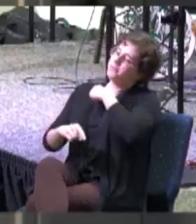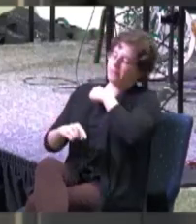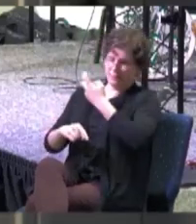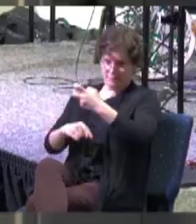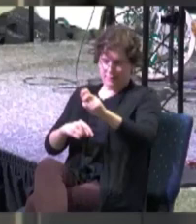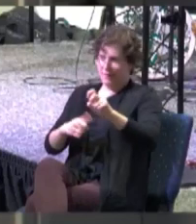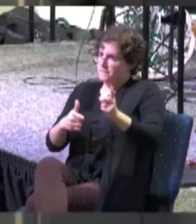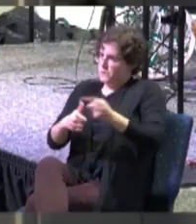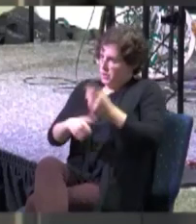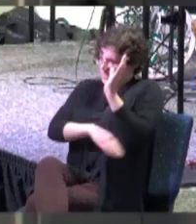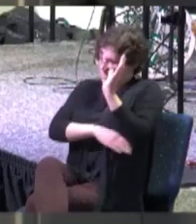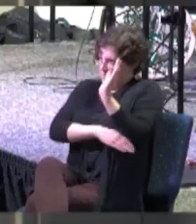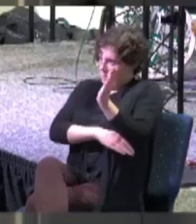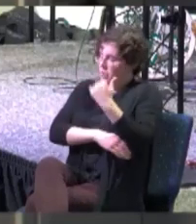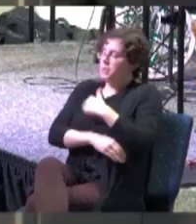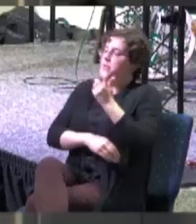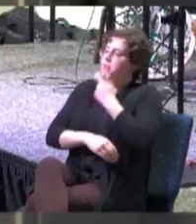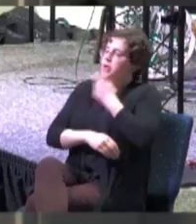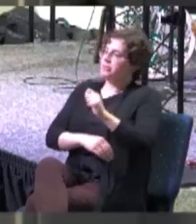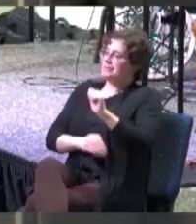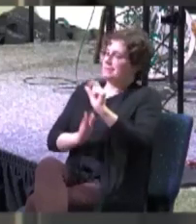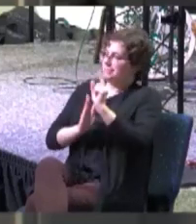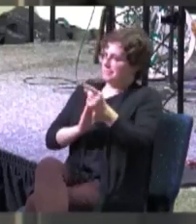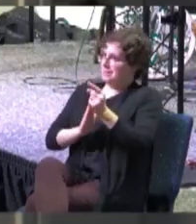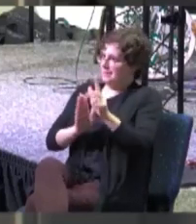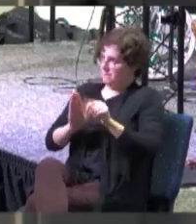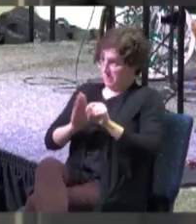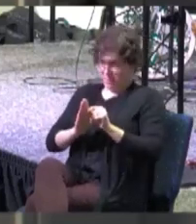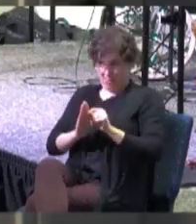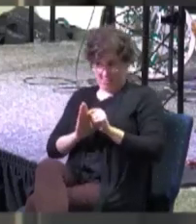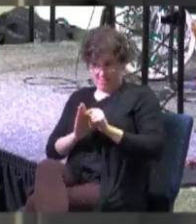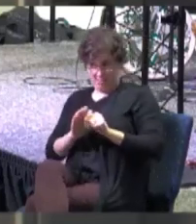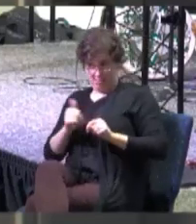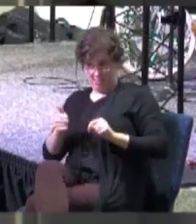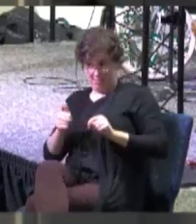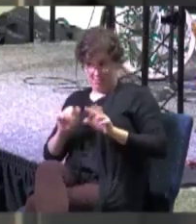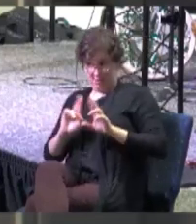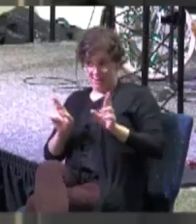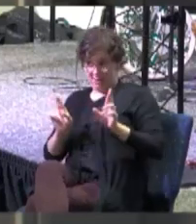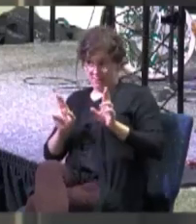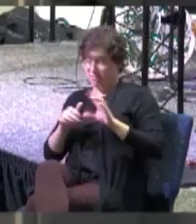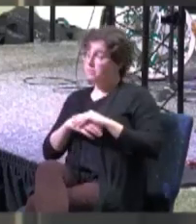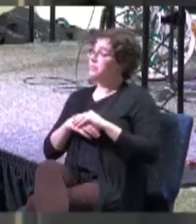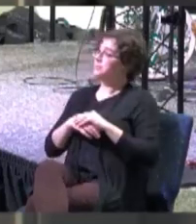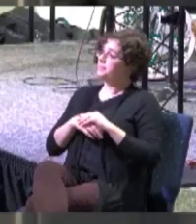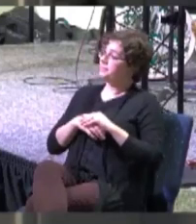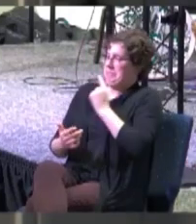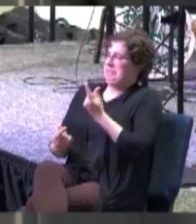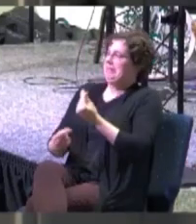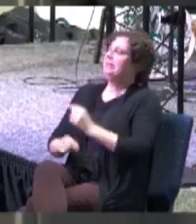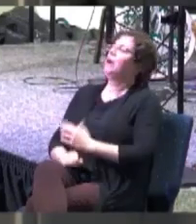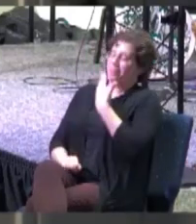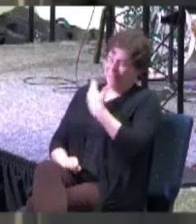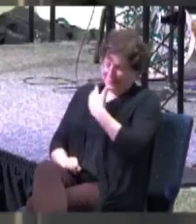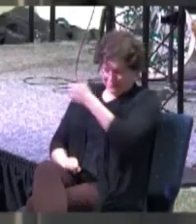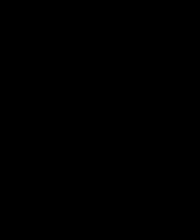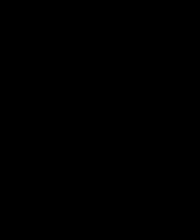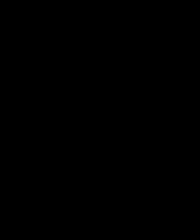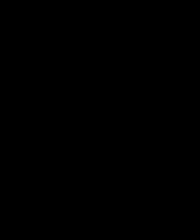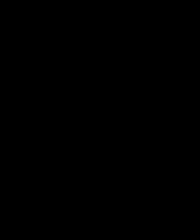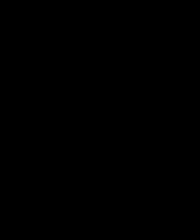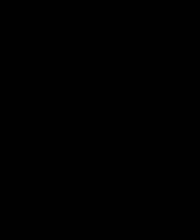lecture series, we're going to watch a 10-minute video. Do we have that queued up and ready to go? Okay, enjoy. Thank